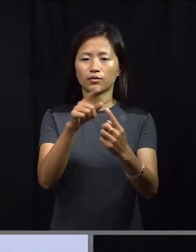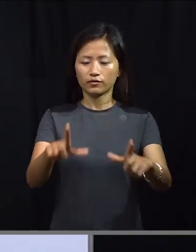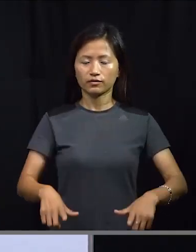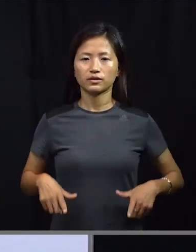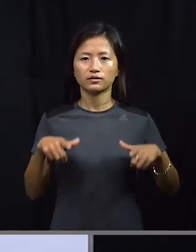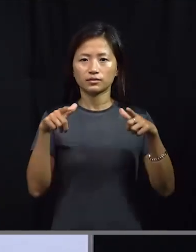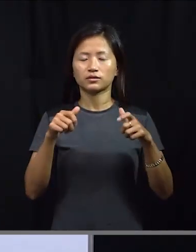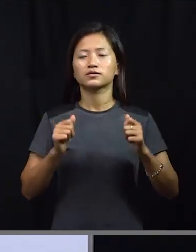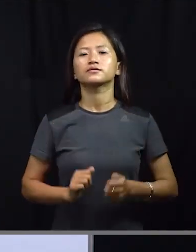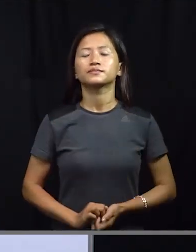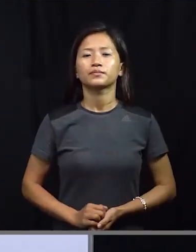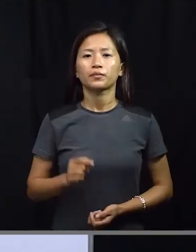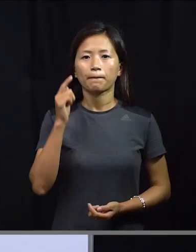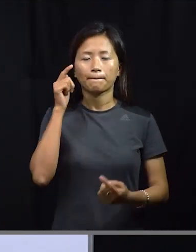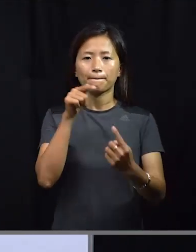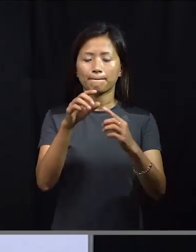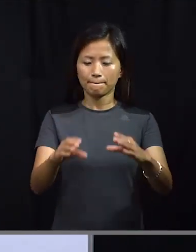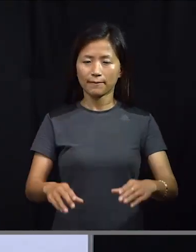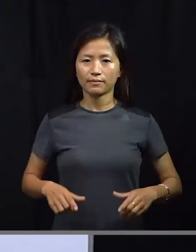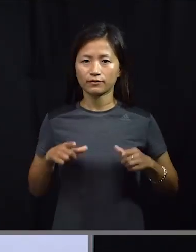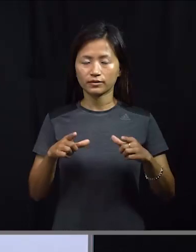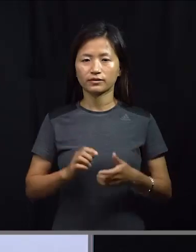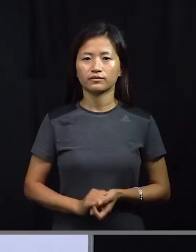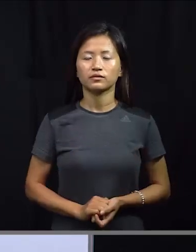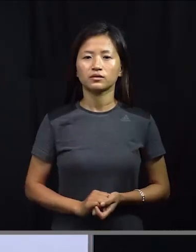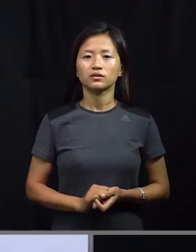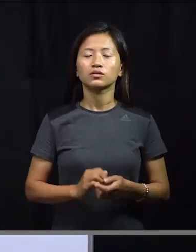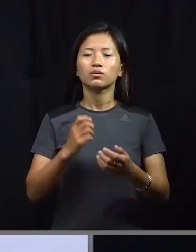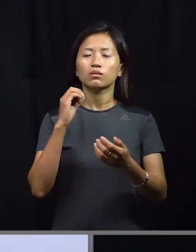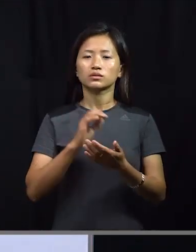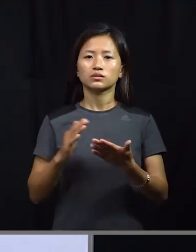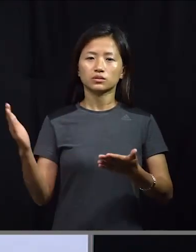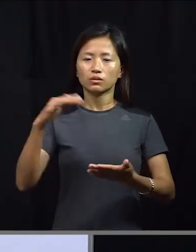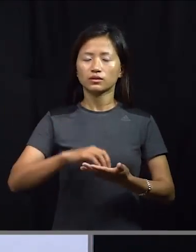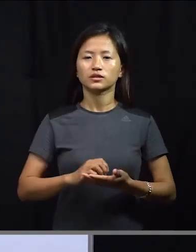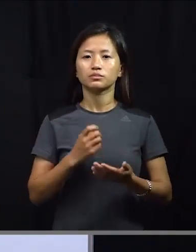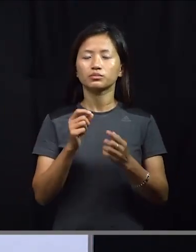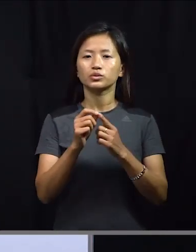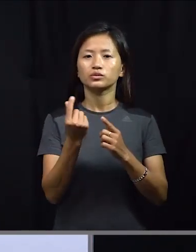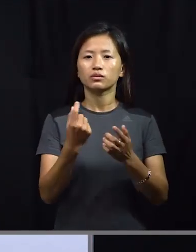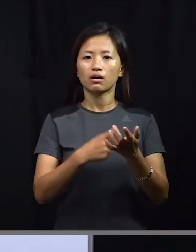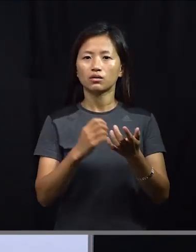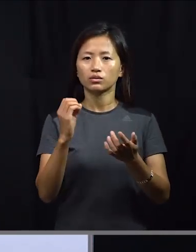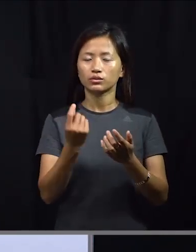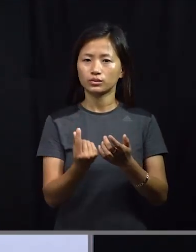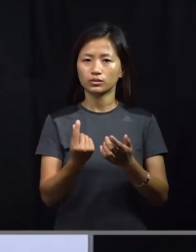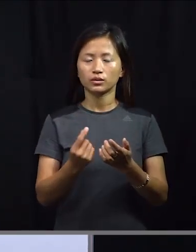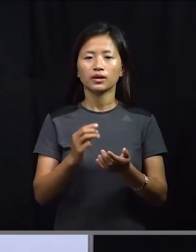repeat again, the basic aim of life, called as Purusharthas. Okay,